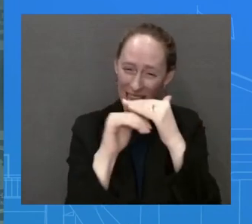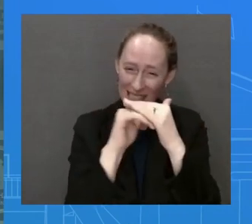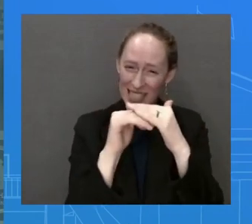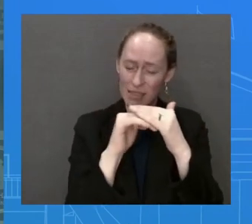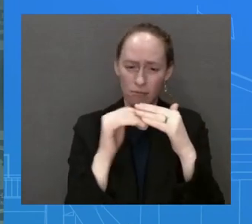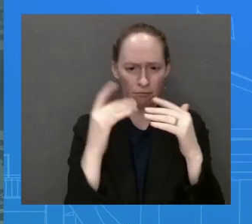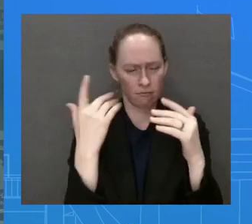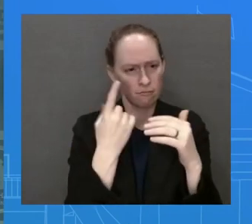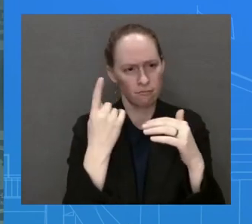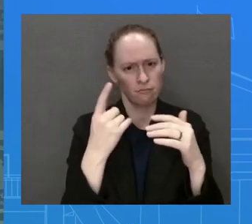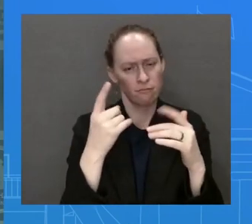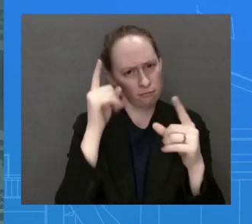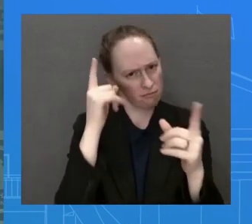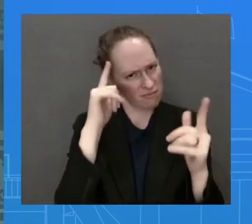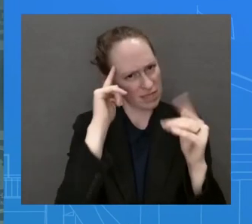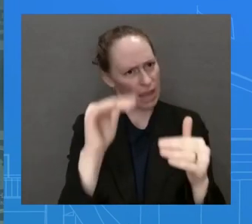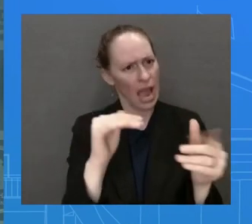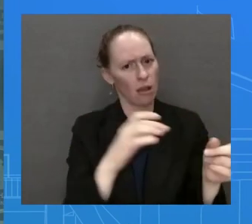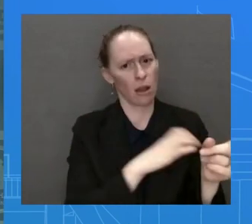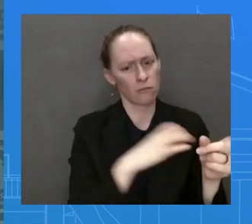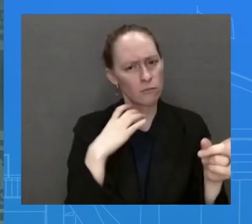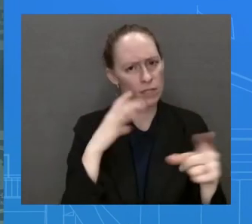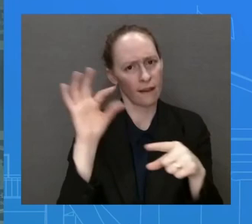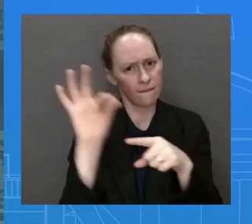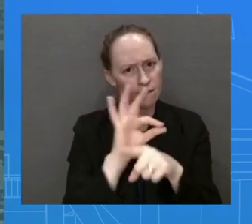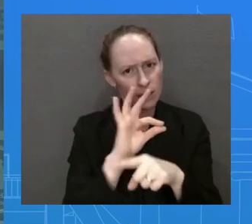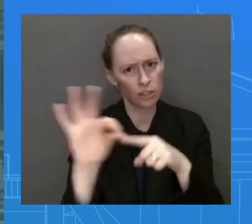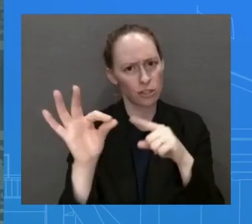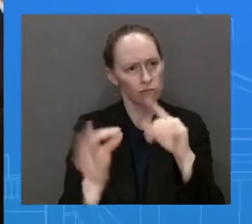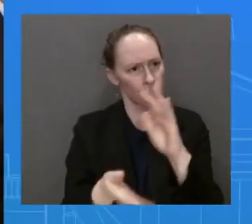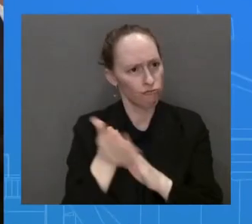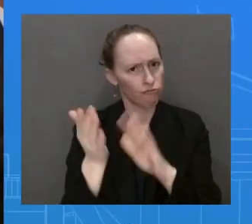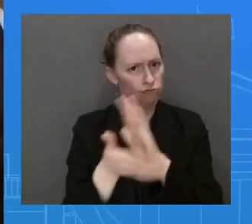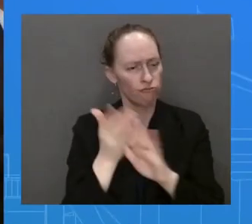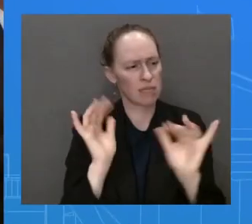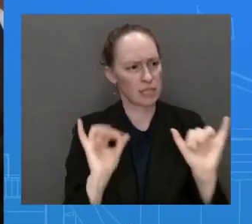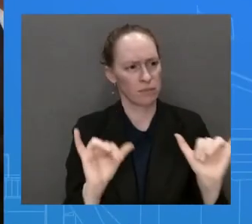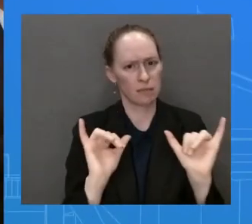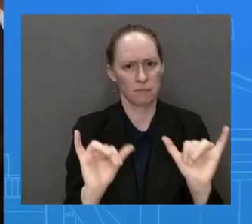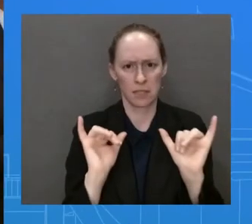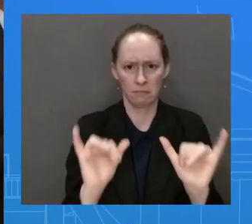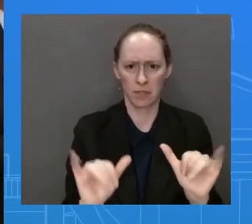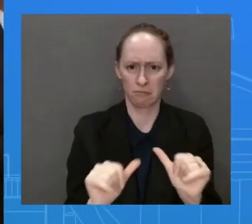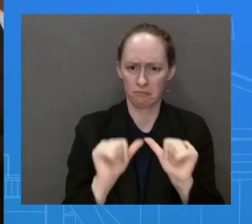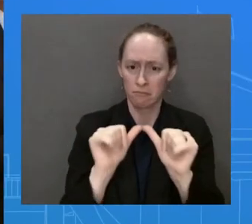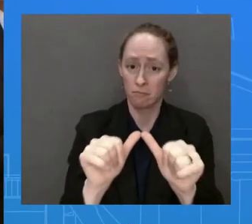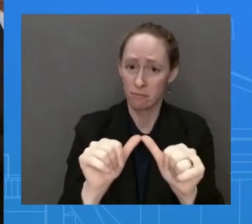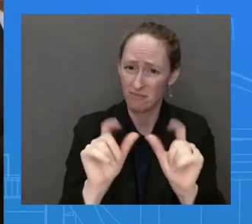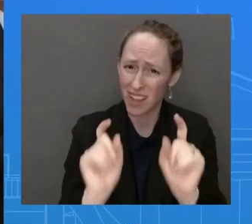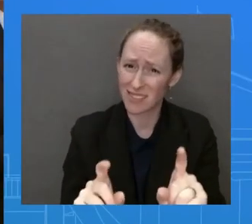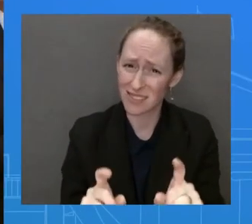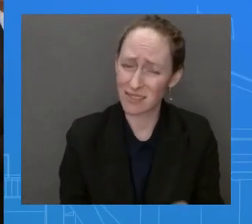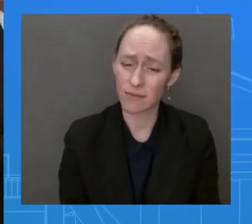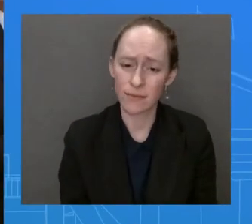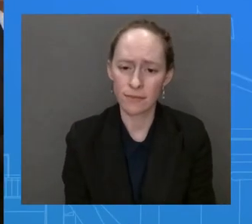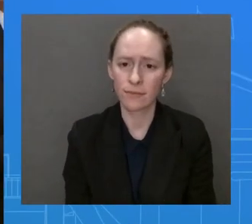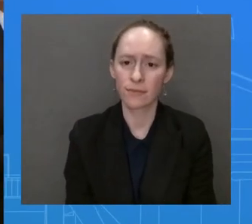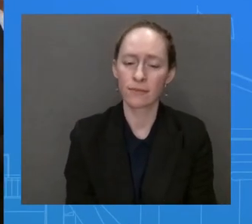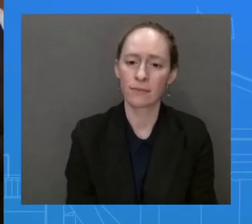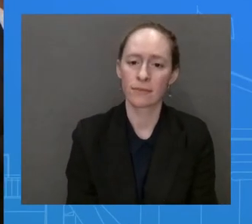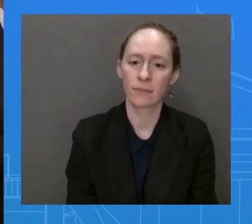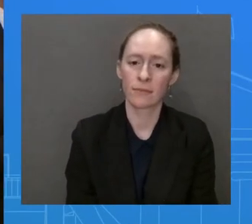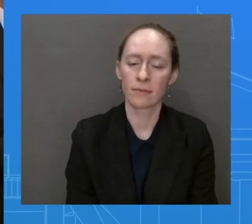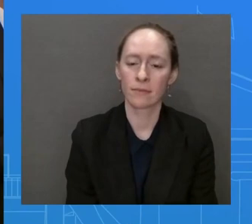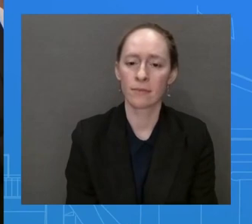there's going to be no negotiation over it. This is something that must get done. And does the president agree with the Treasury Secretary, that the debt ceiling should be